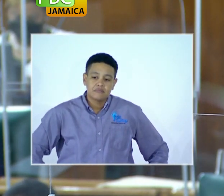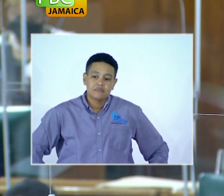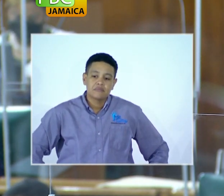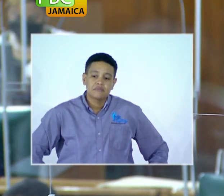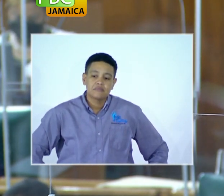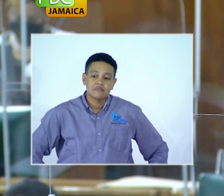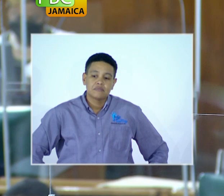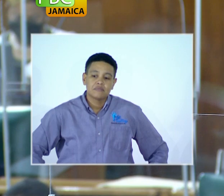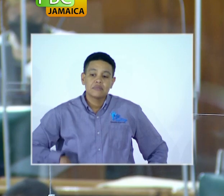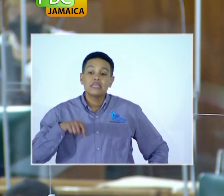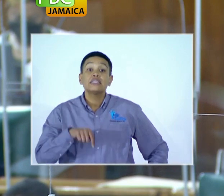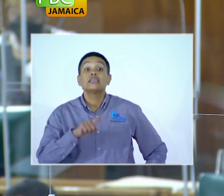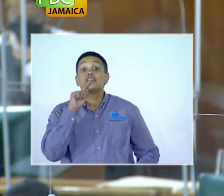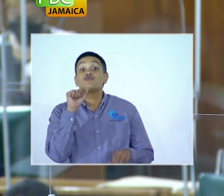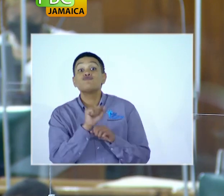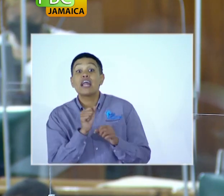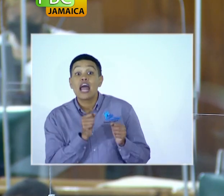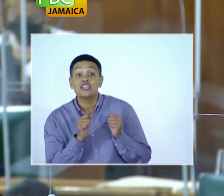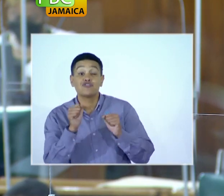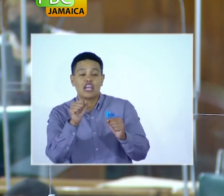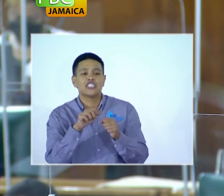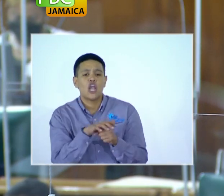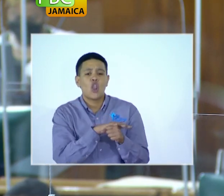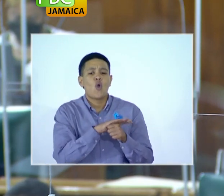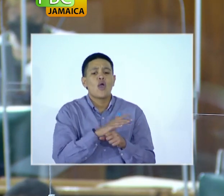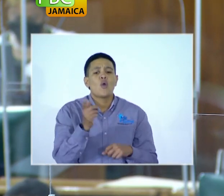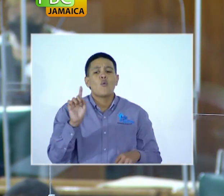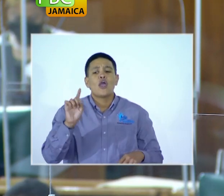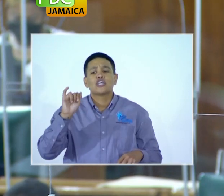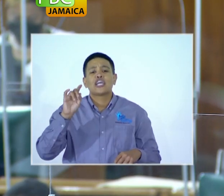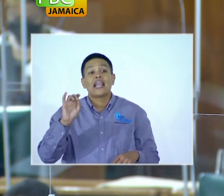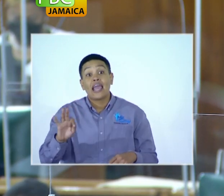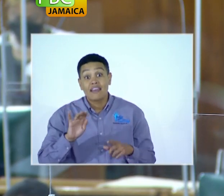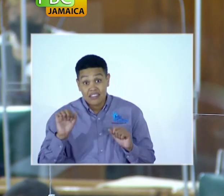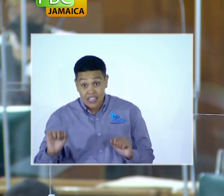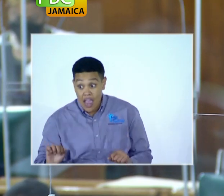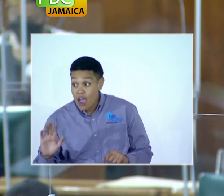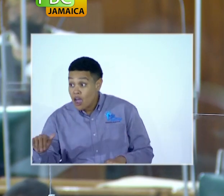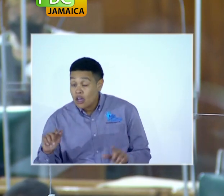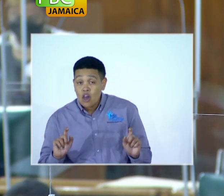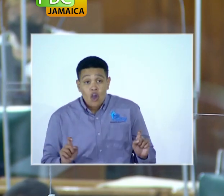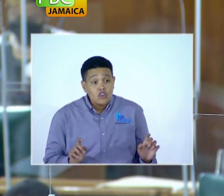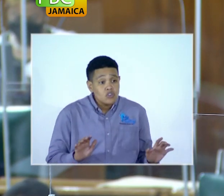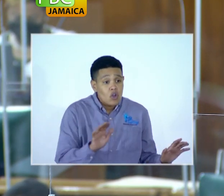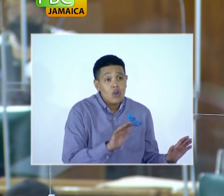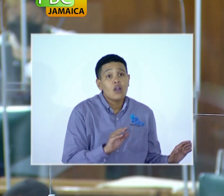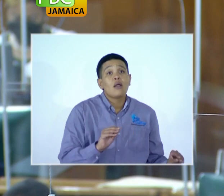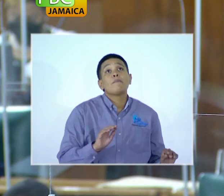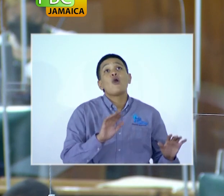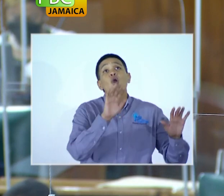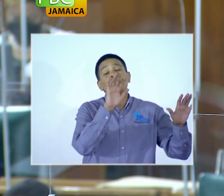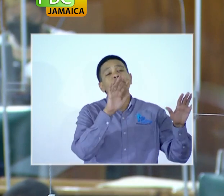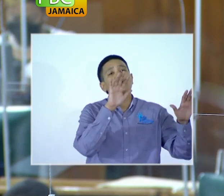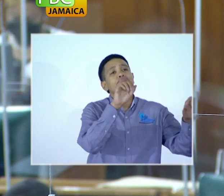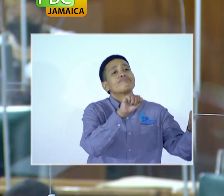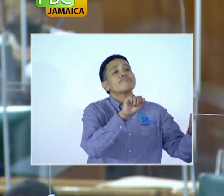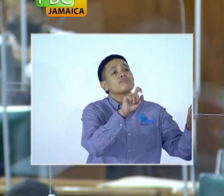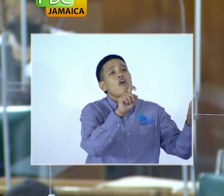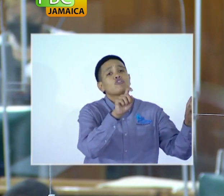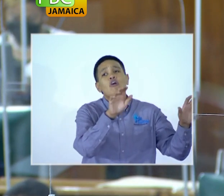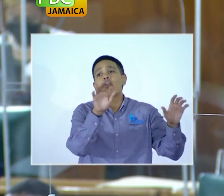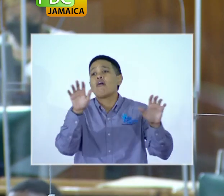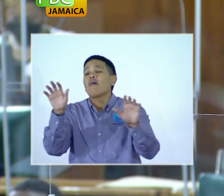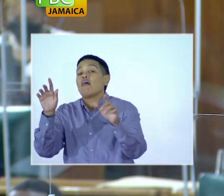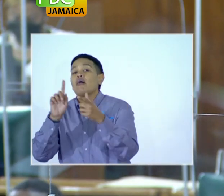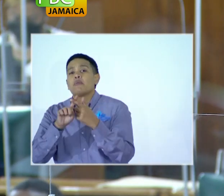This is a strategic location from which the JDF can take control of the mountain range and